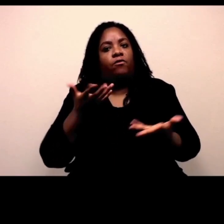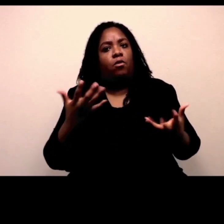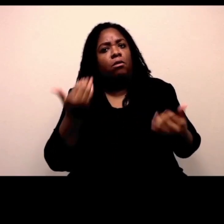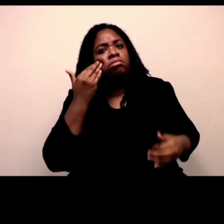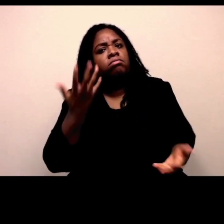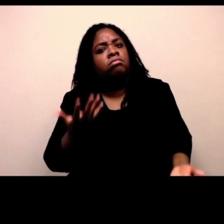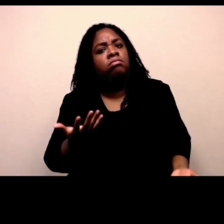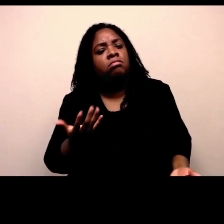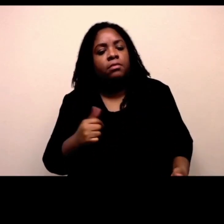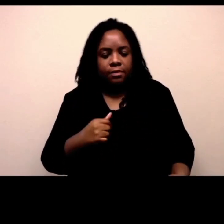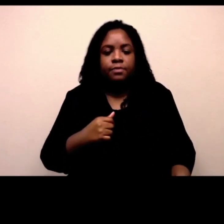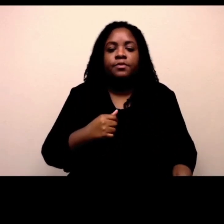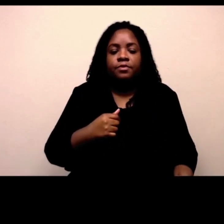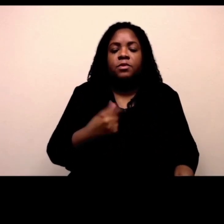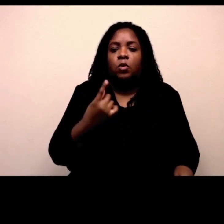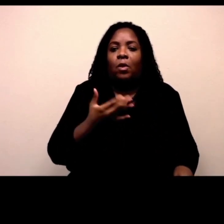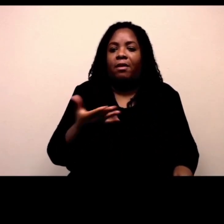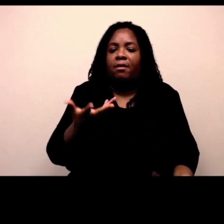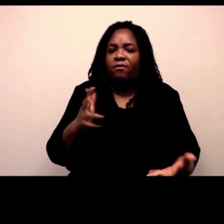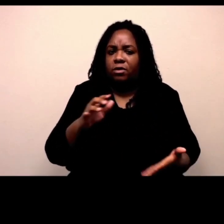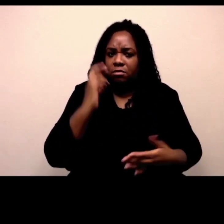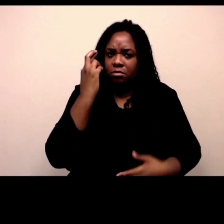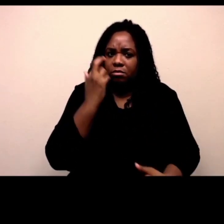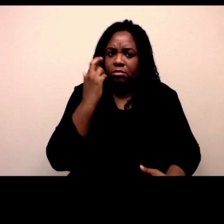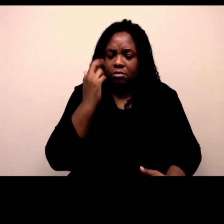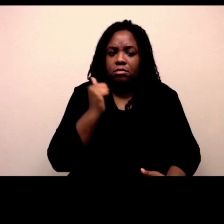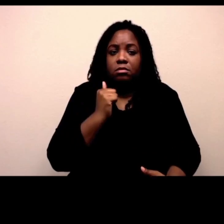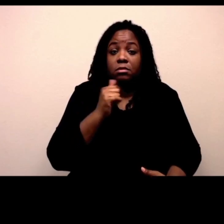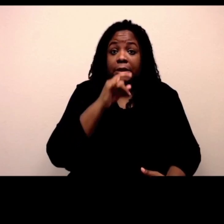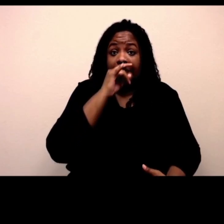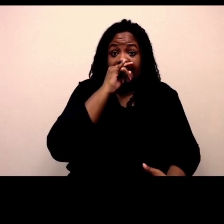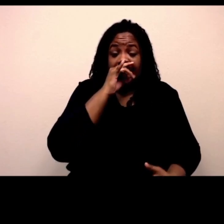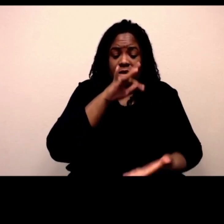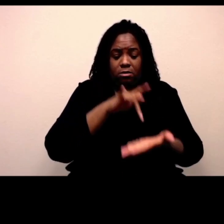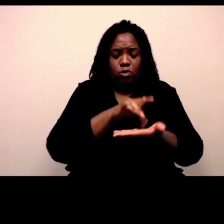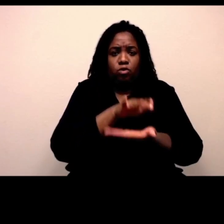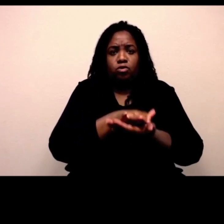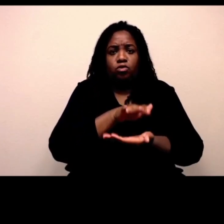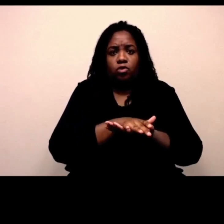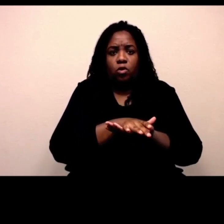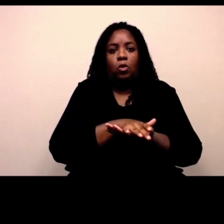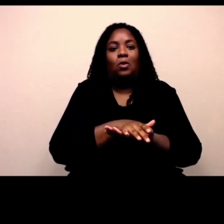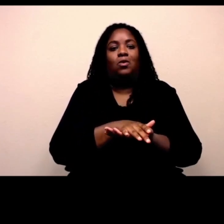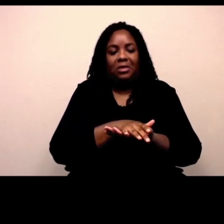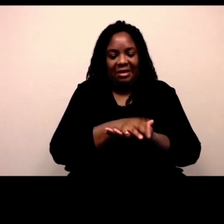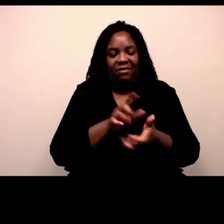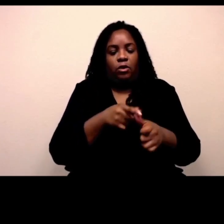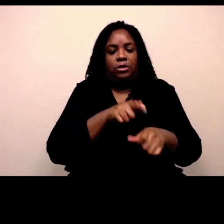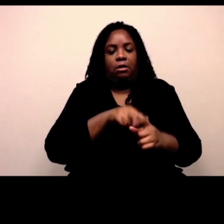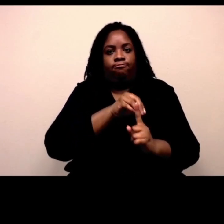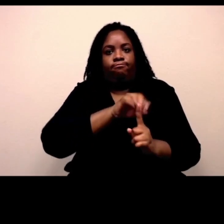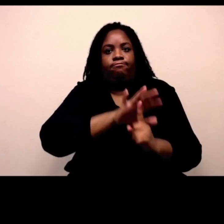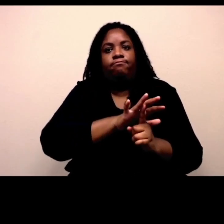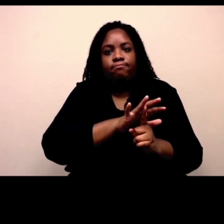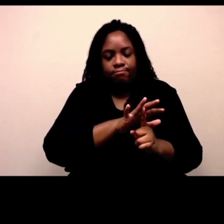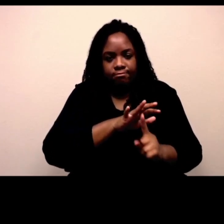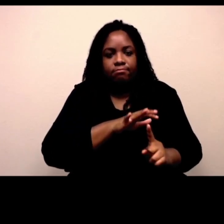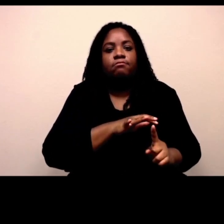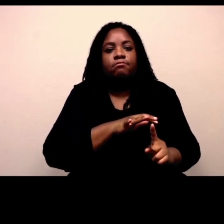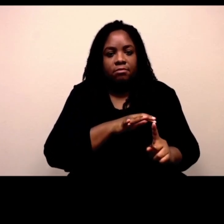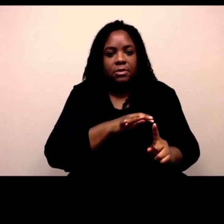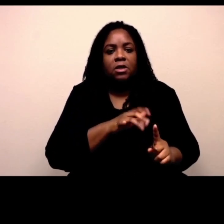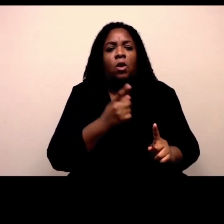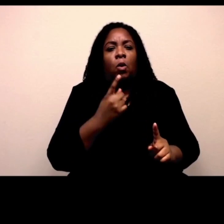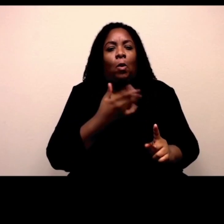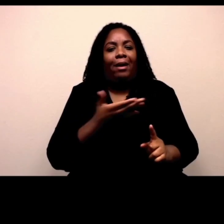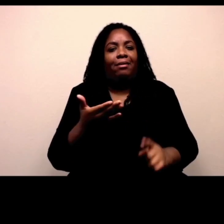Especially, one thing that I found is that kids on a middle school level who are first getting exposed to this is like the number one thing